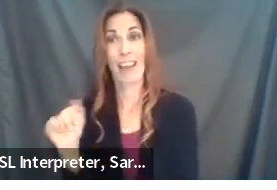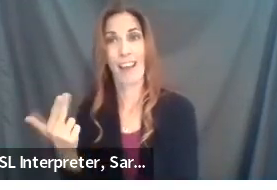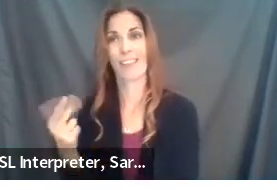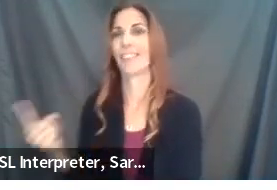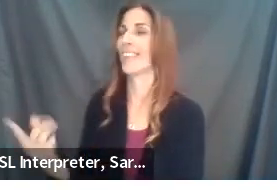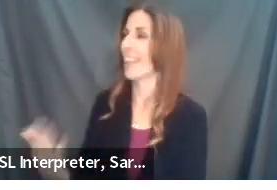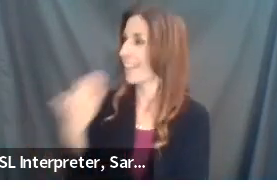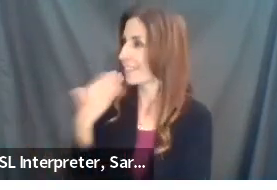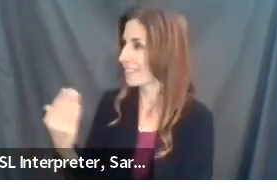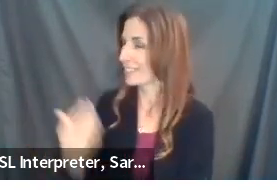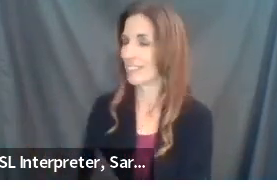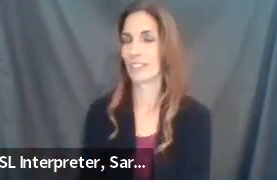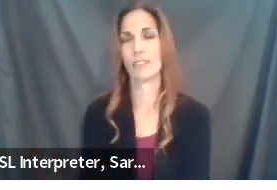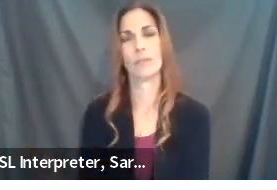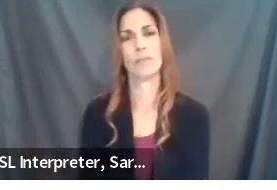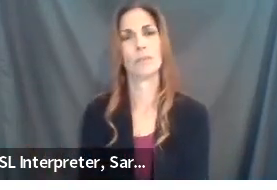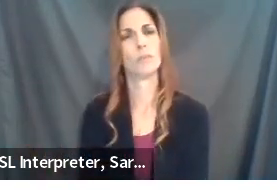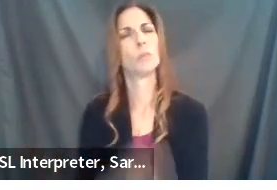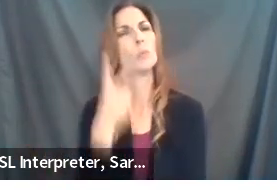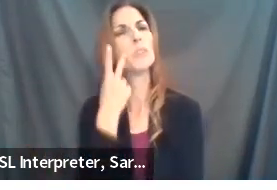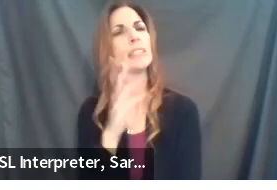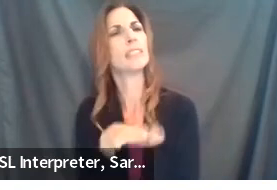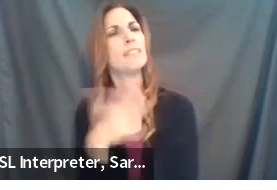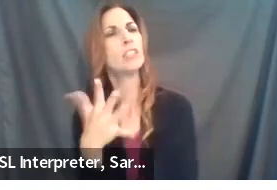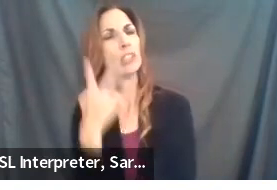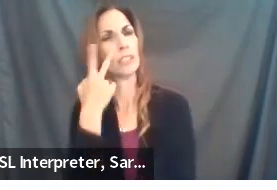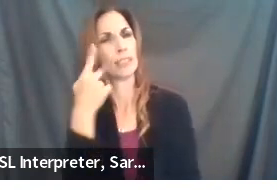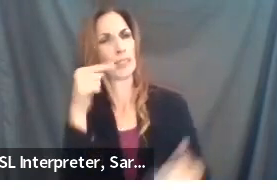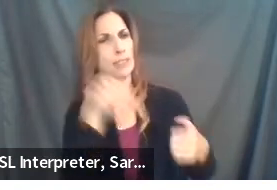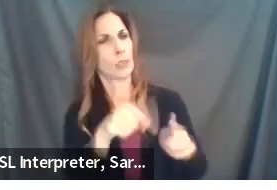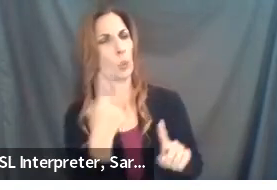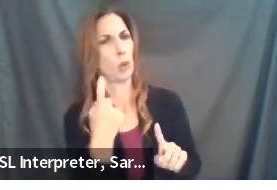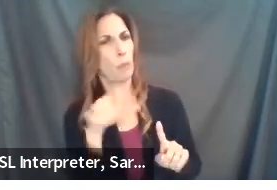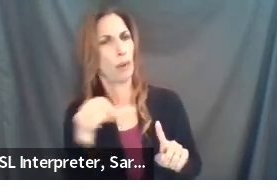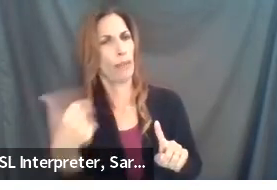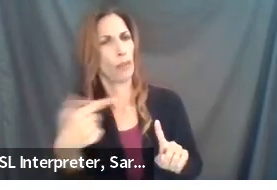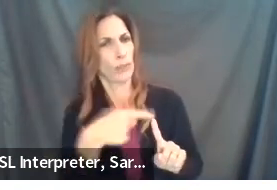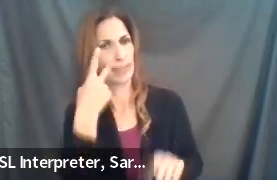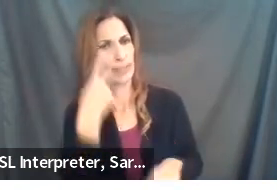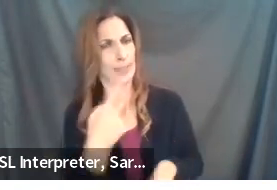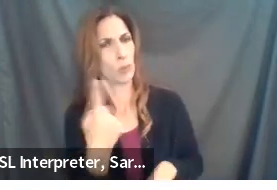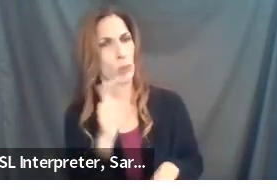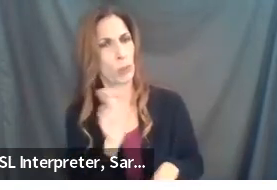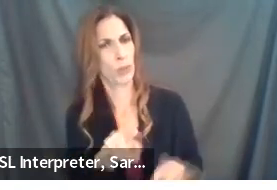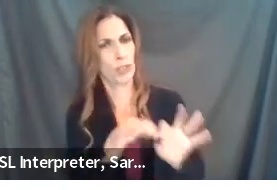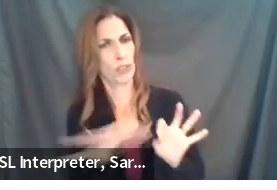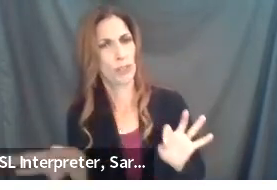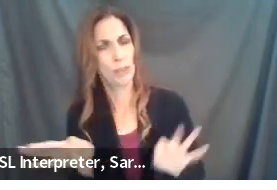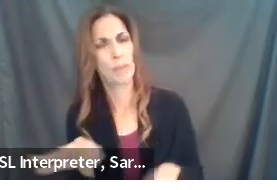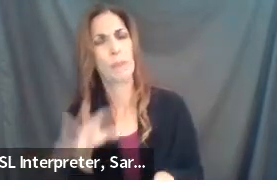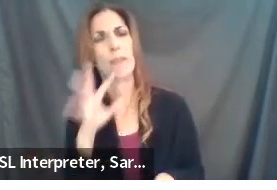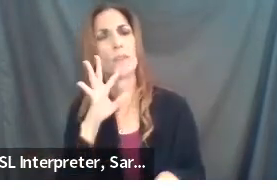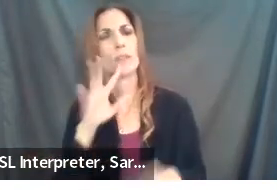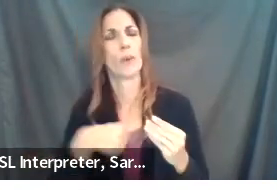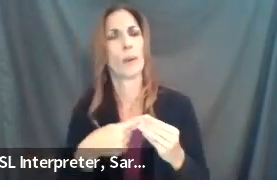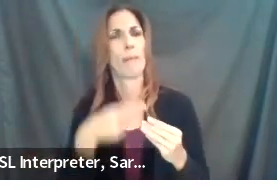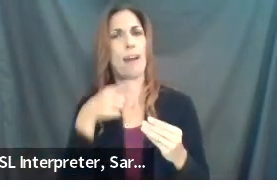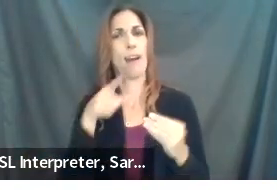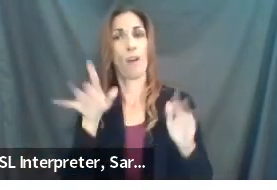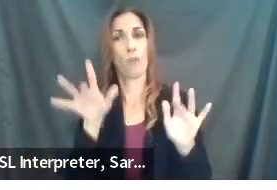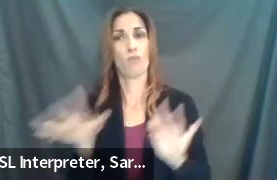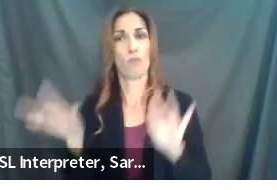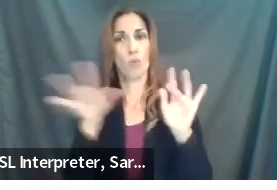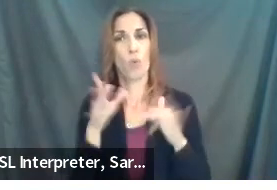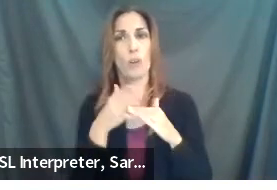you. I do see one more question Okay. here. It's about the recording shared